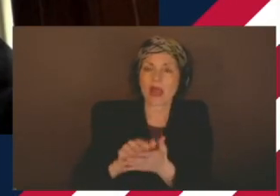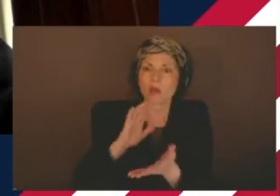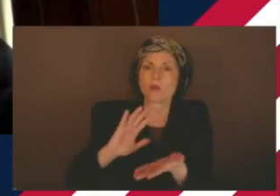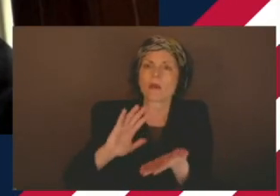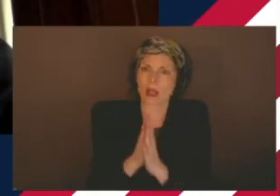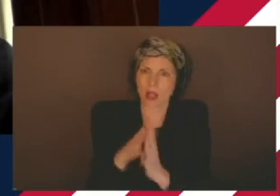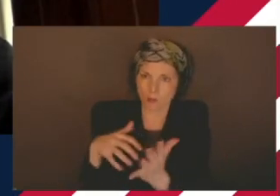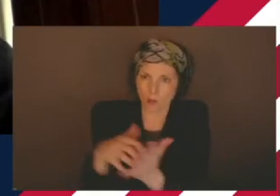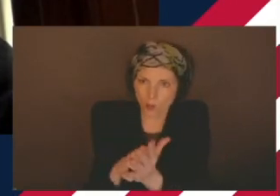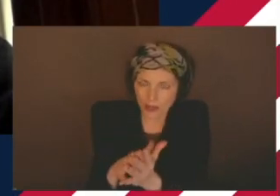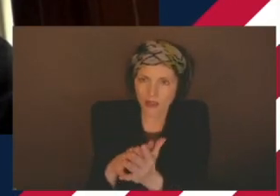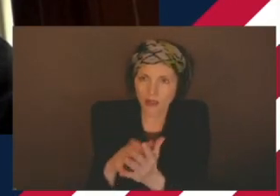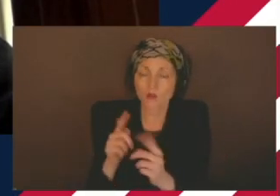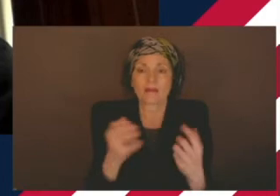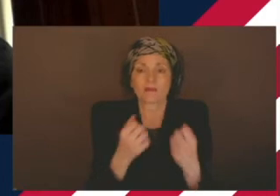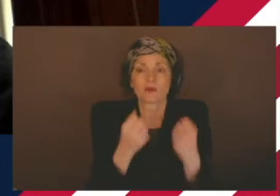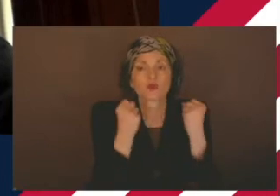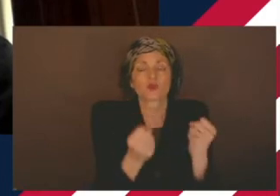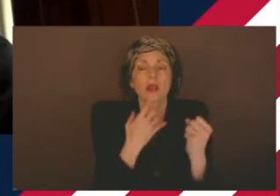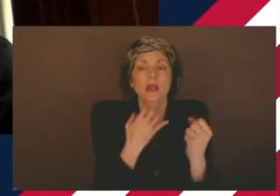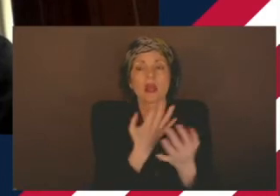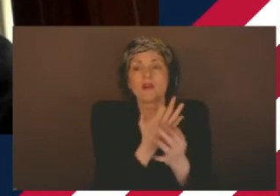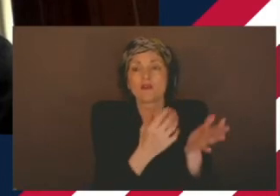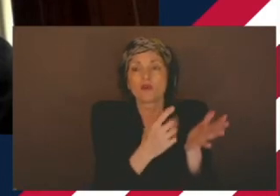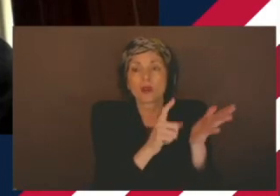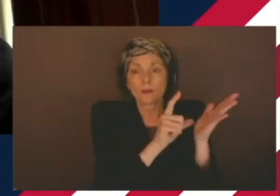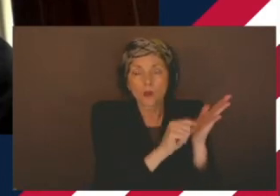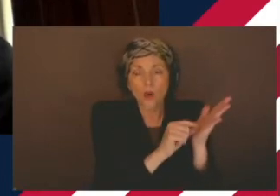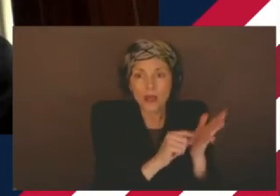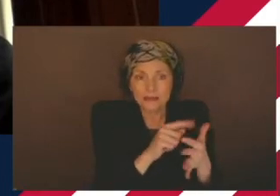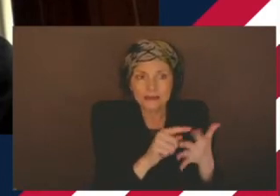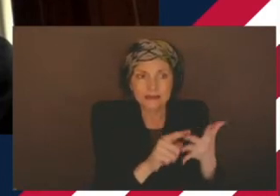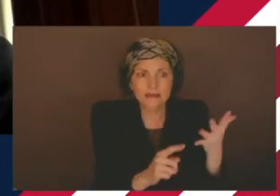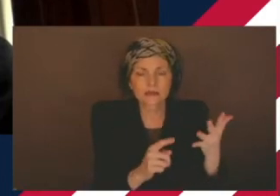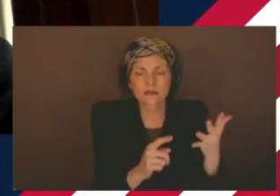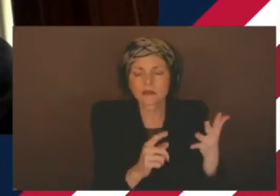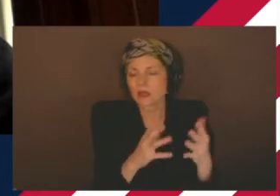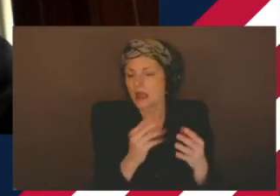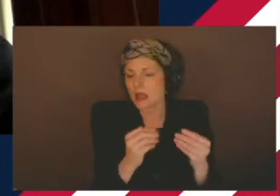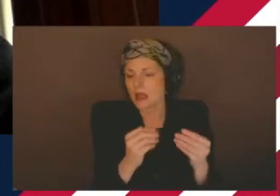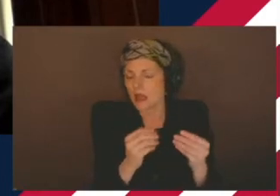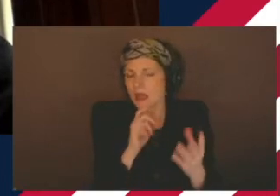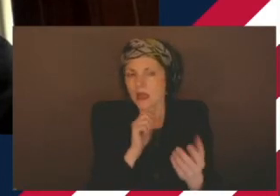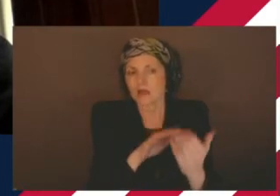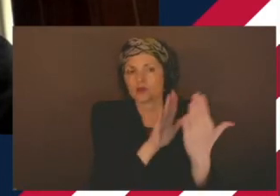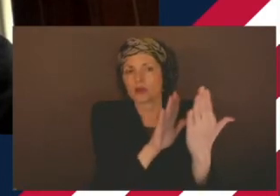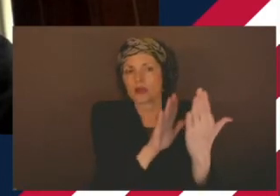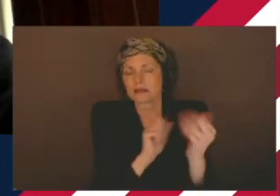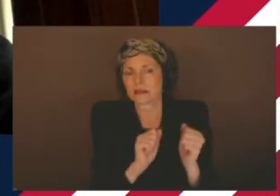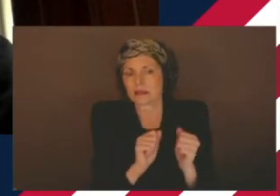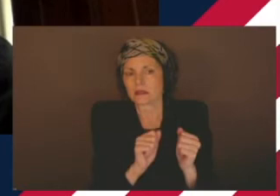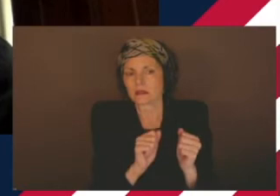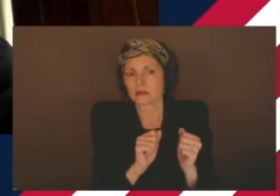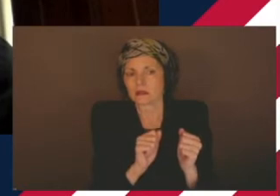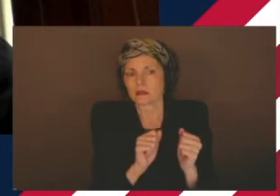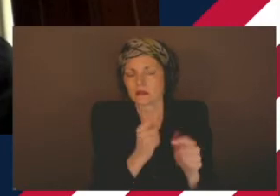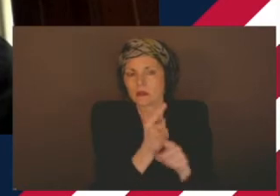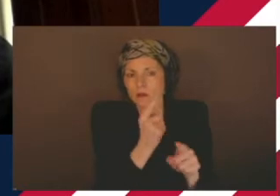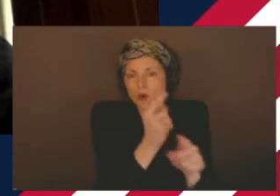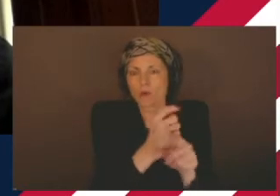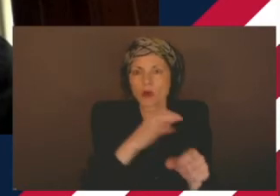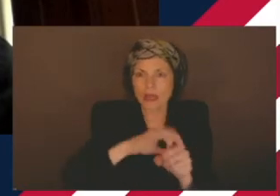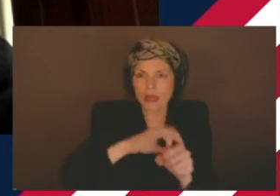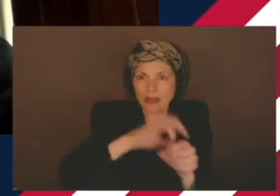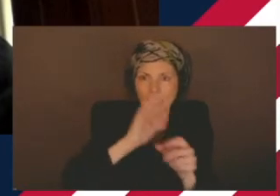ensuring free, fair, and secure elections, addressing systemic racism and economic inequality, and ensuring the digital information space promotes